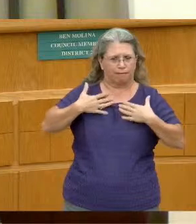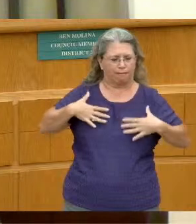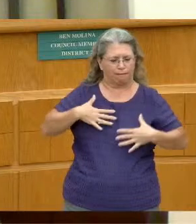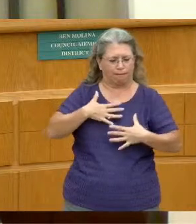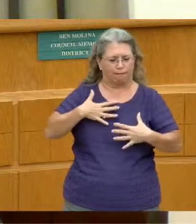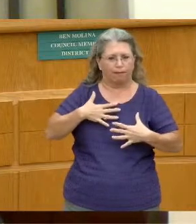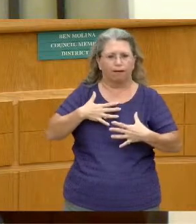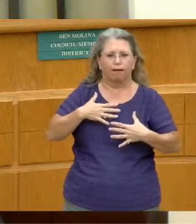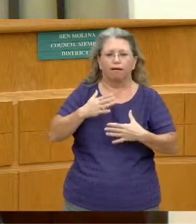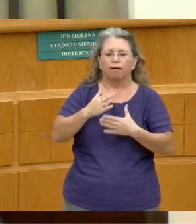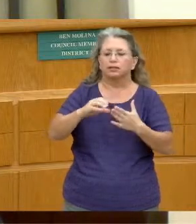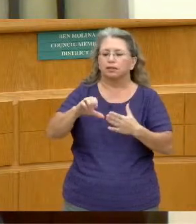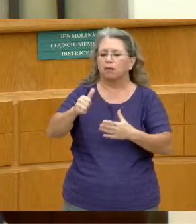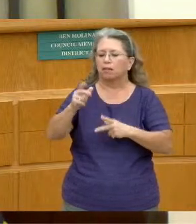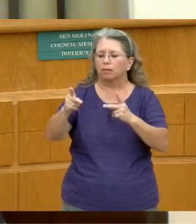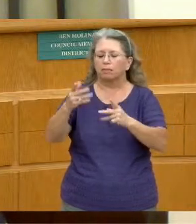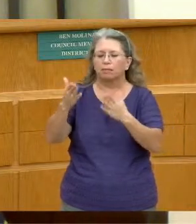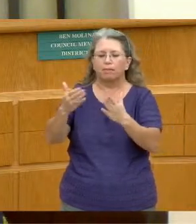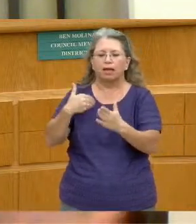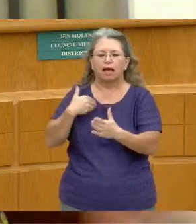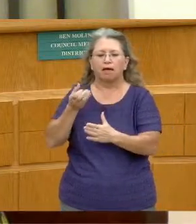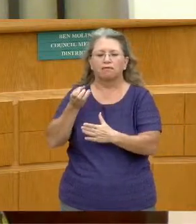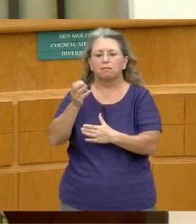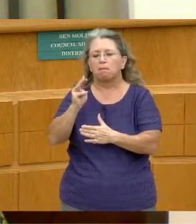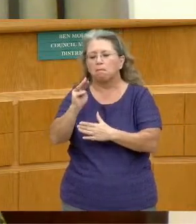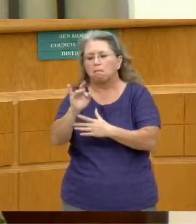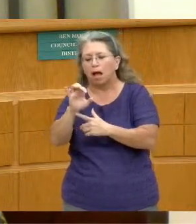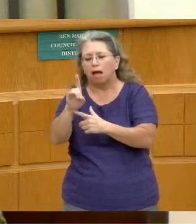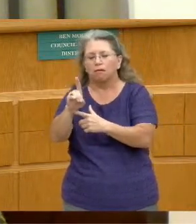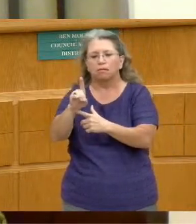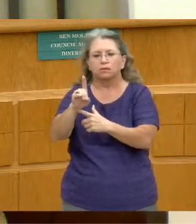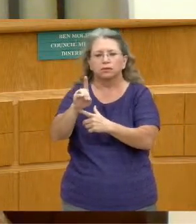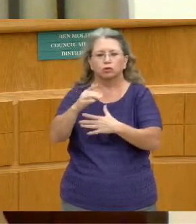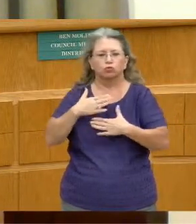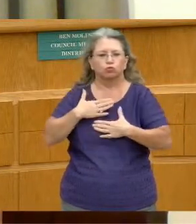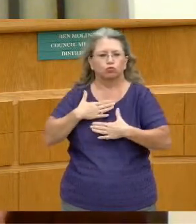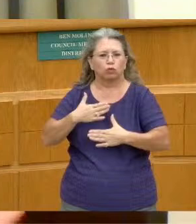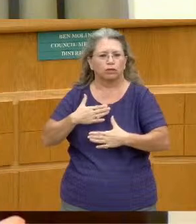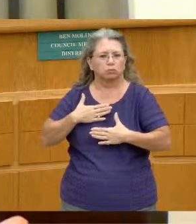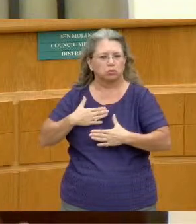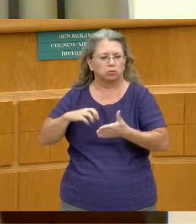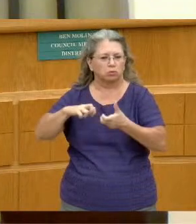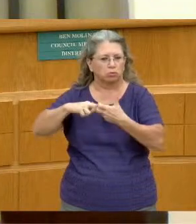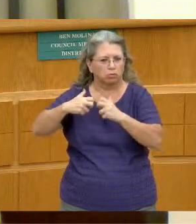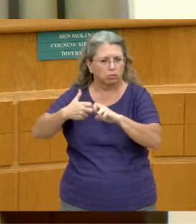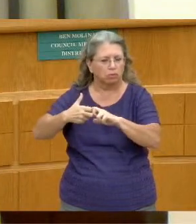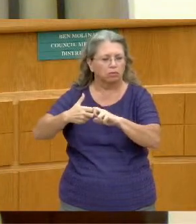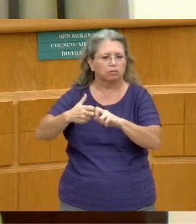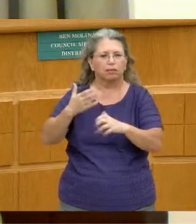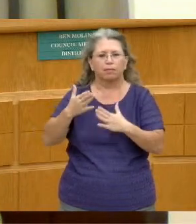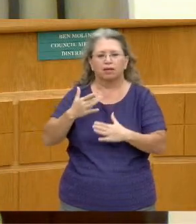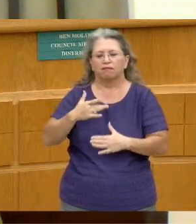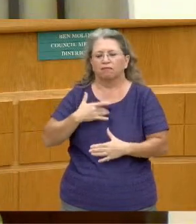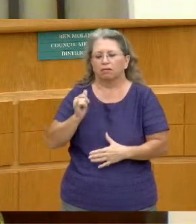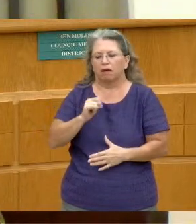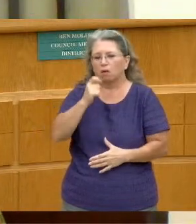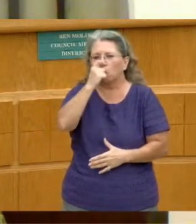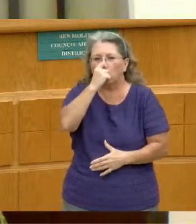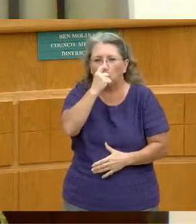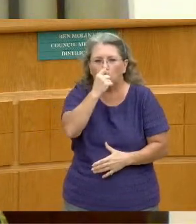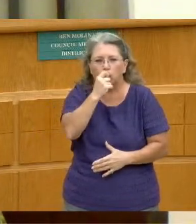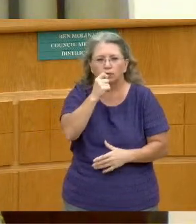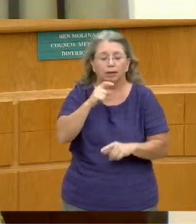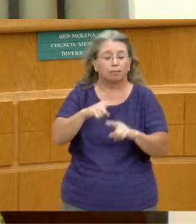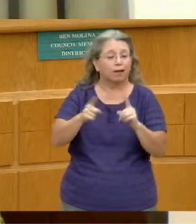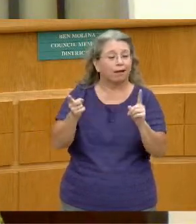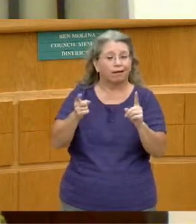a mild respiratory symptom. They might just have something that feels like a cold. The problem